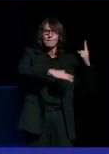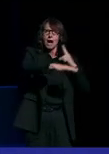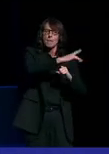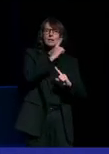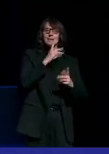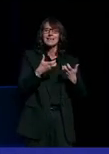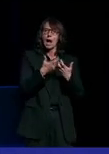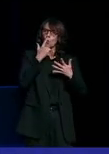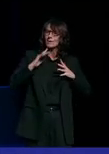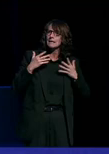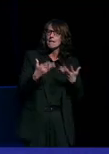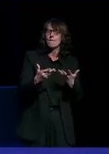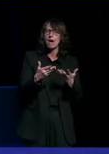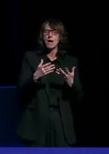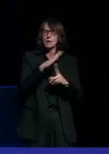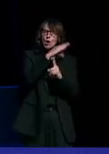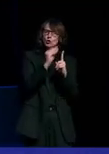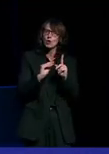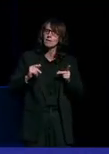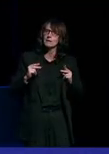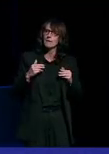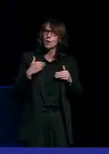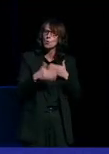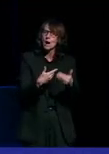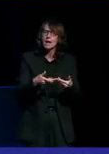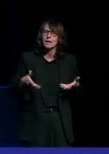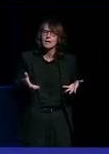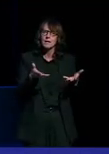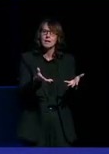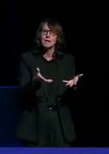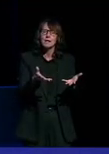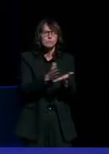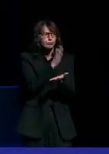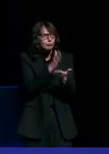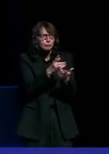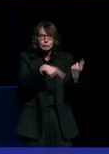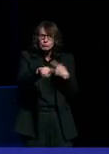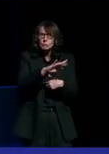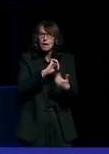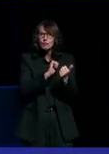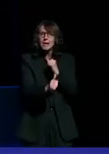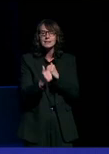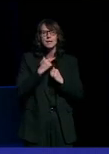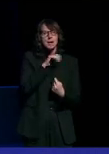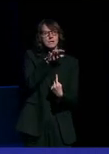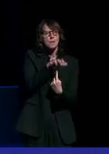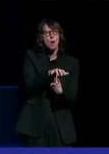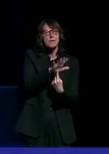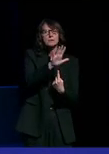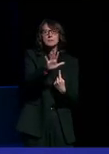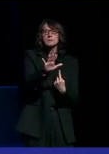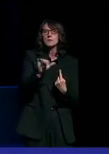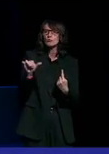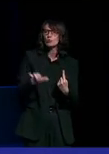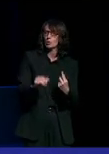deliver in a conservative way. And that's why I can assure you today, my friends, that my department should no longer be seen